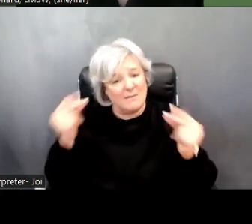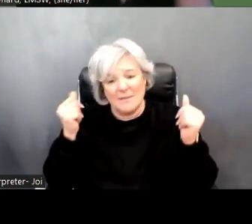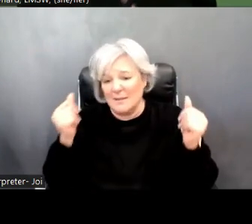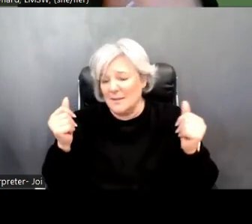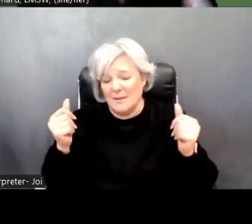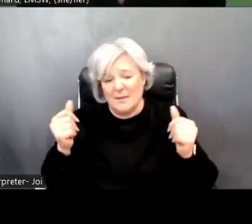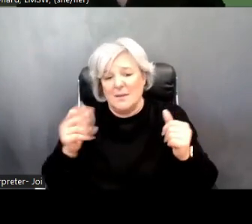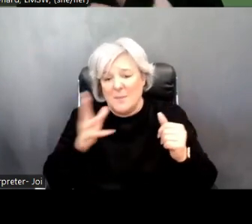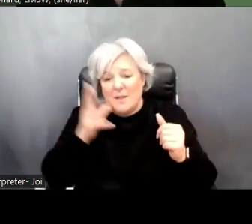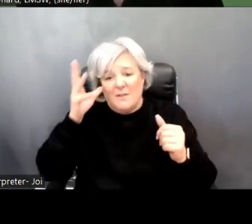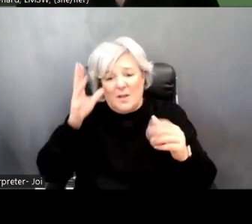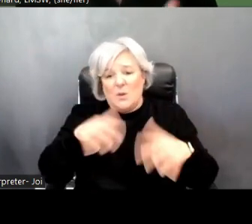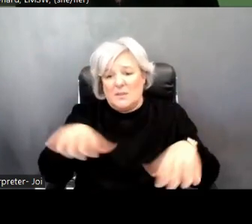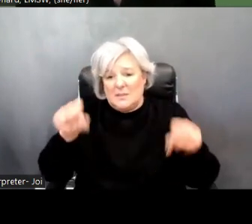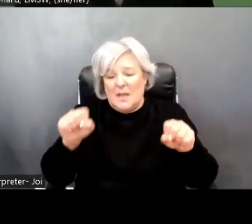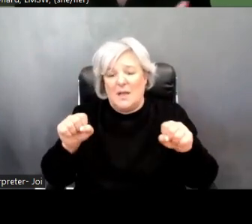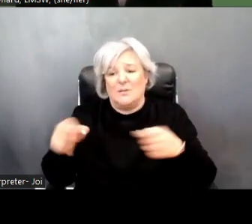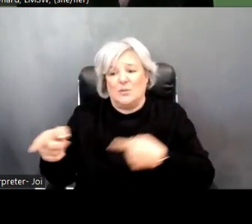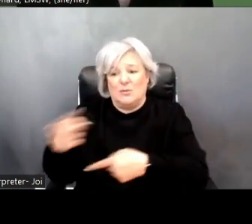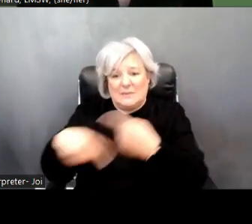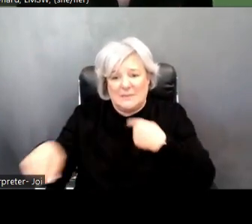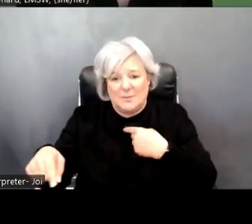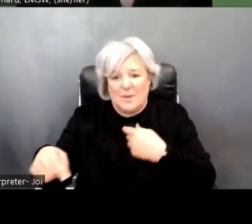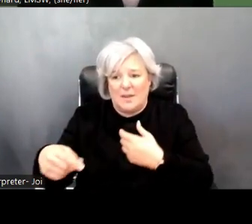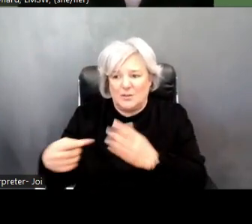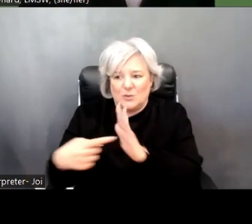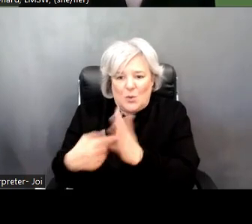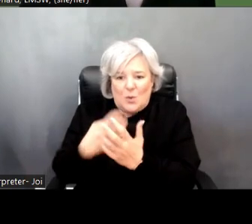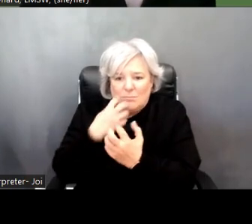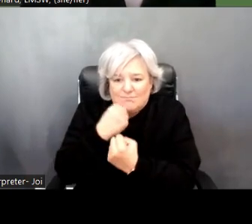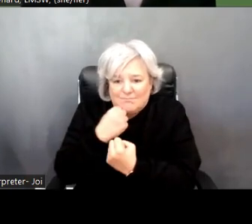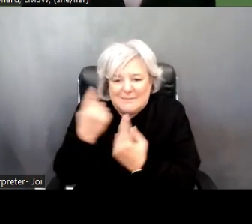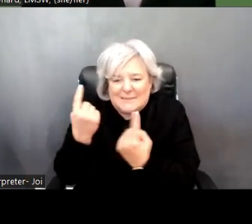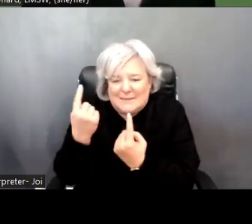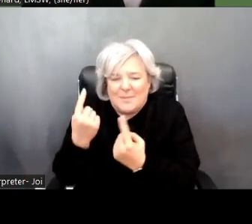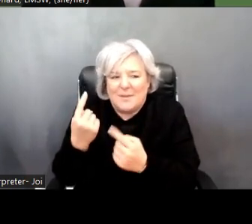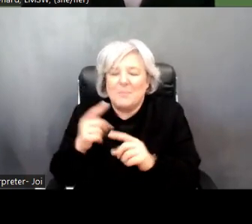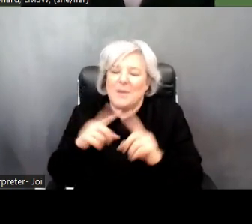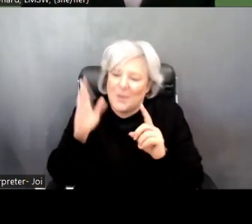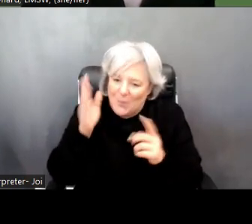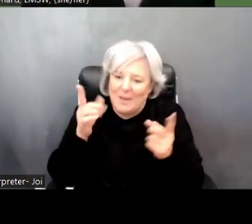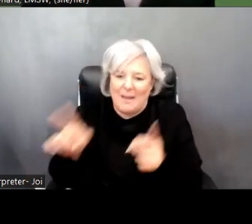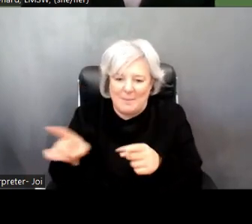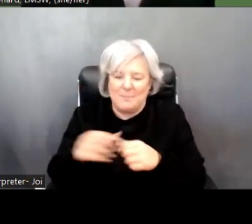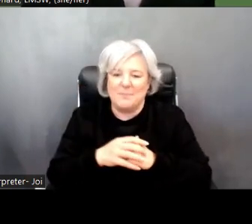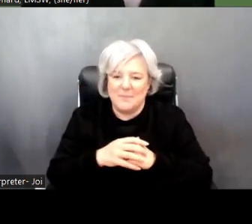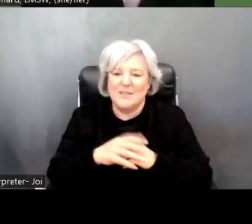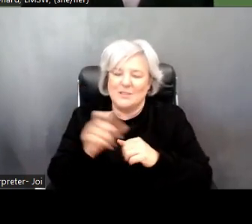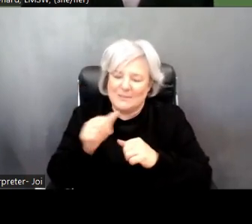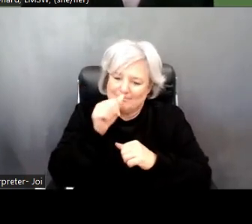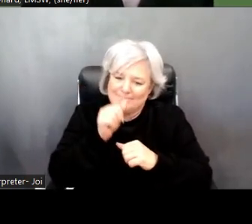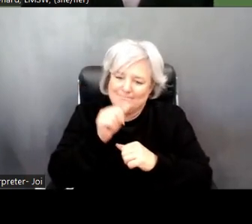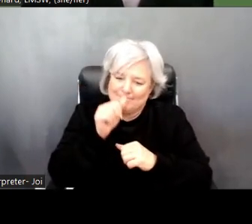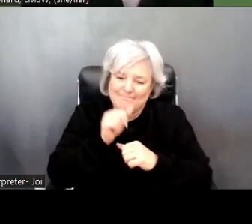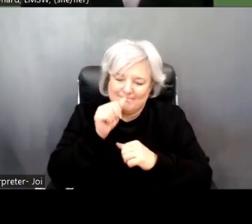parent without getting that reciprocal juice, all that feeling, but it does happen, right? We just have to be